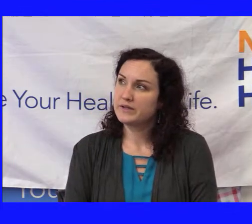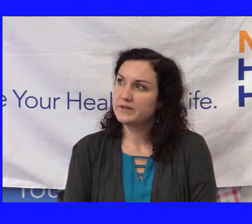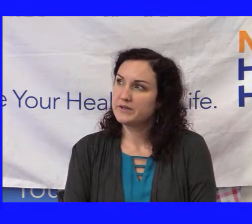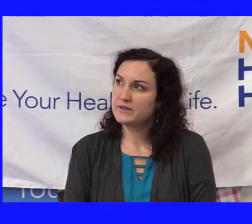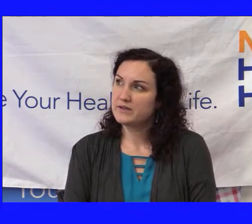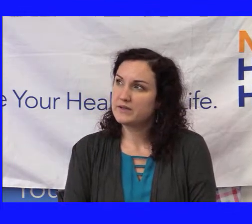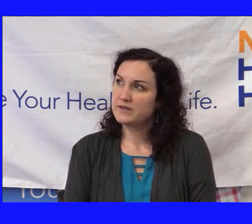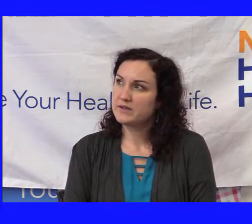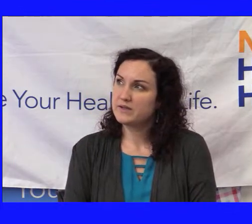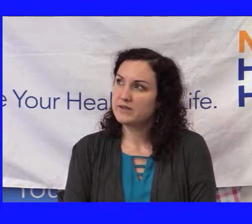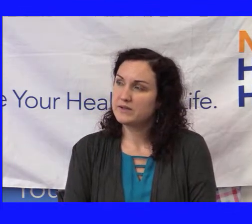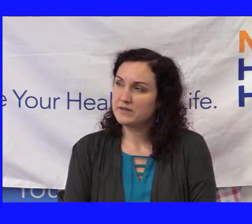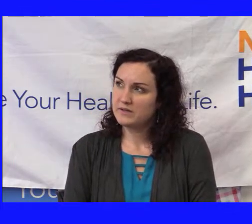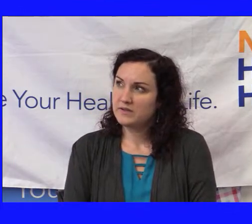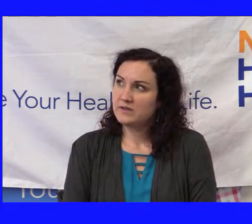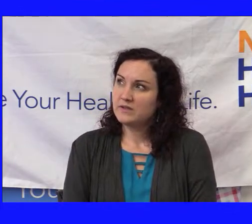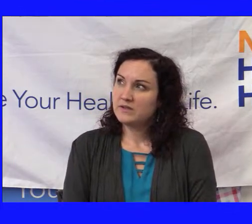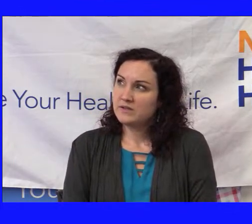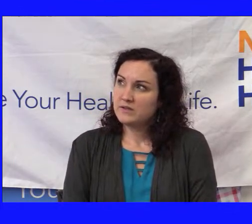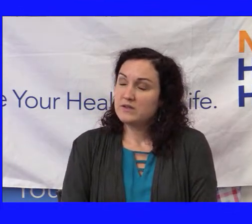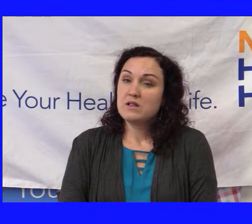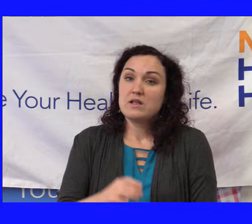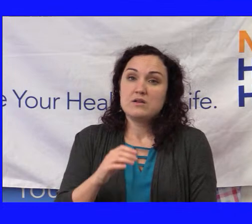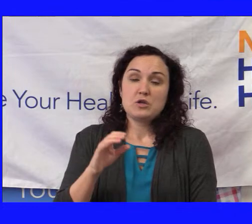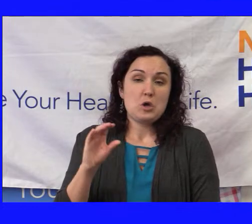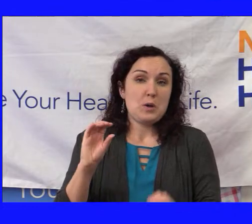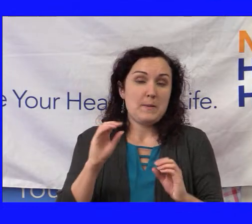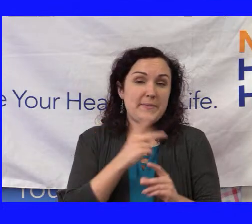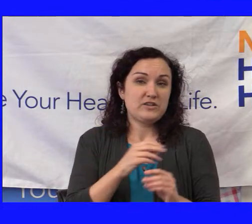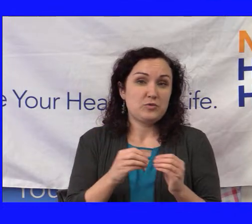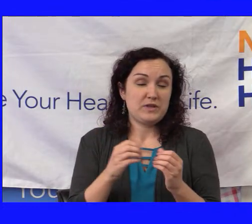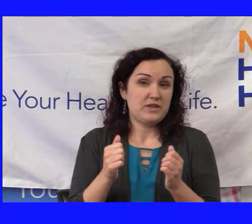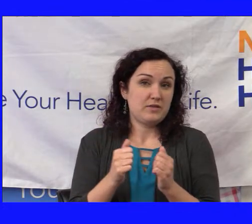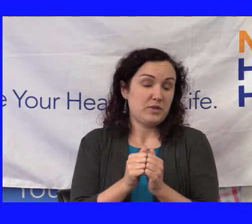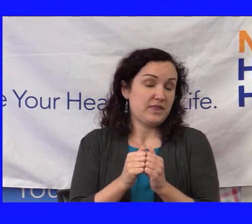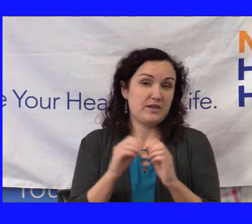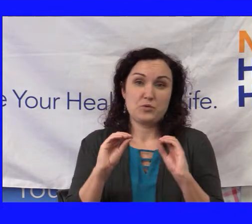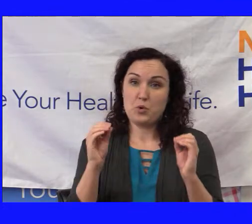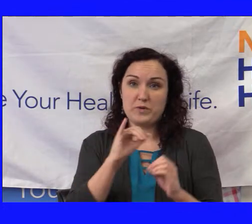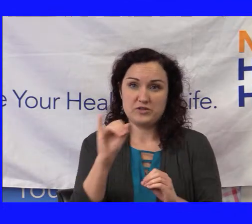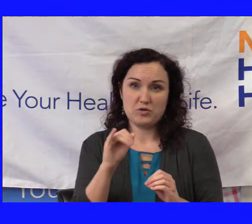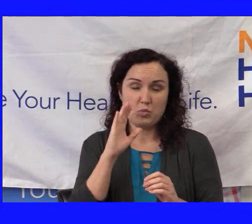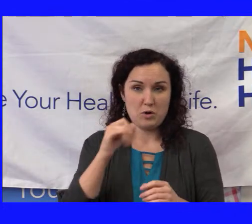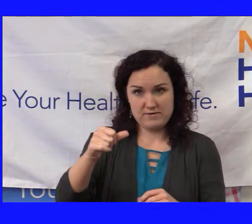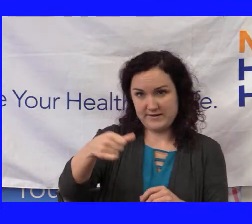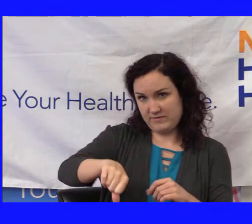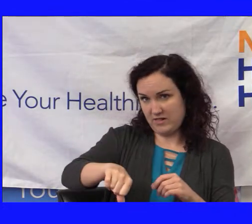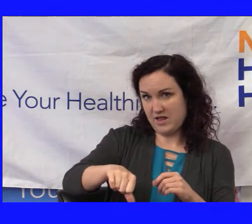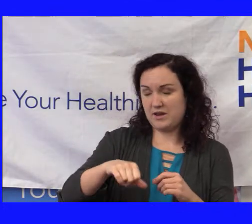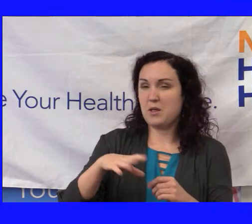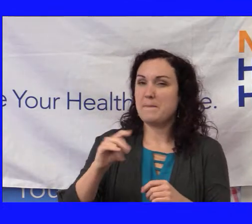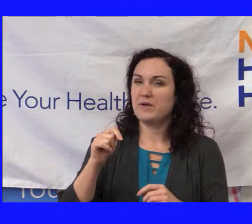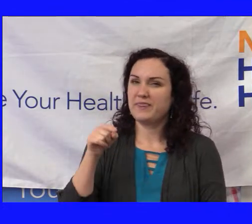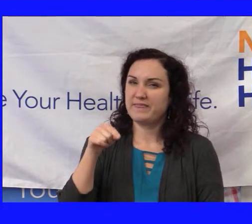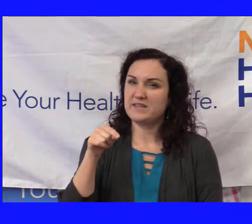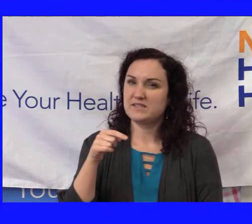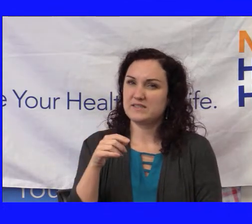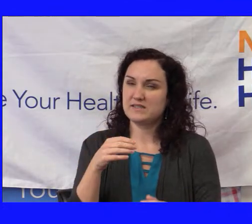patients that were enrolled declined, but this was despite